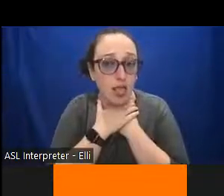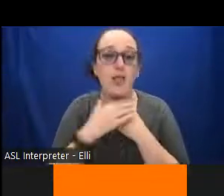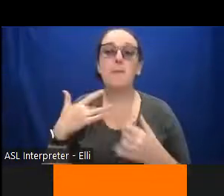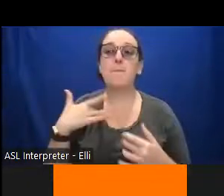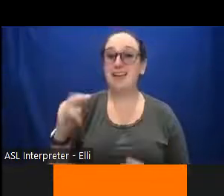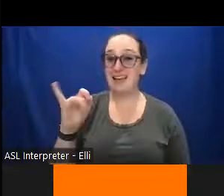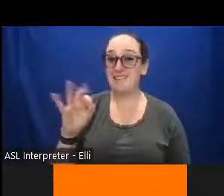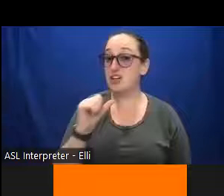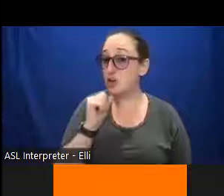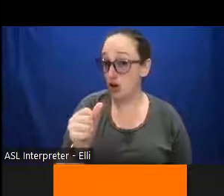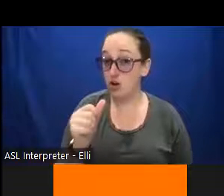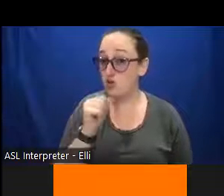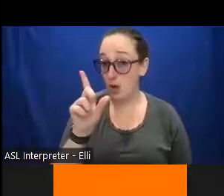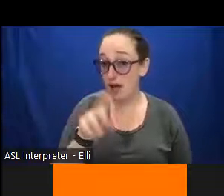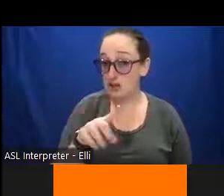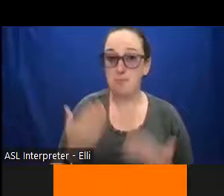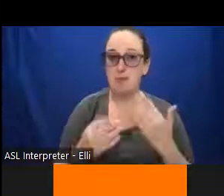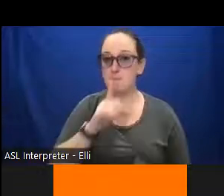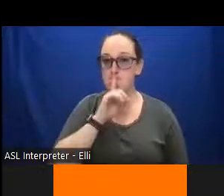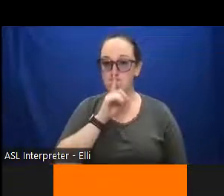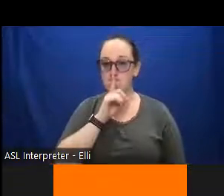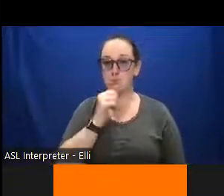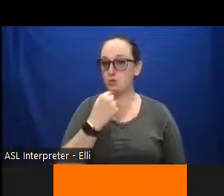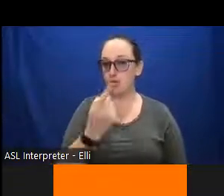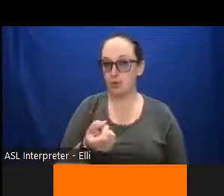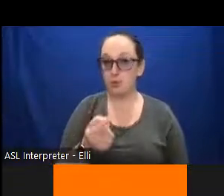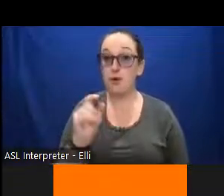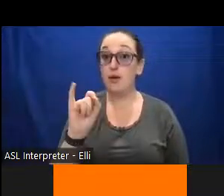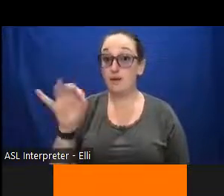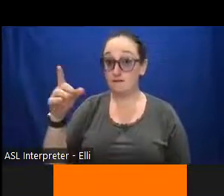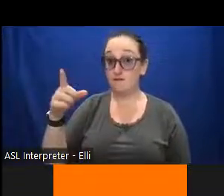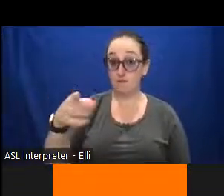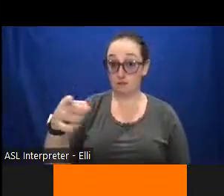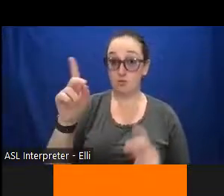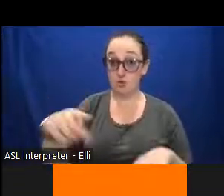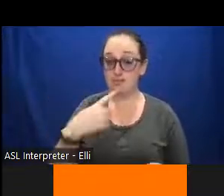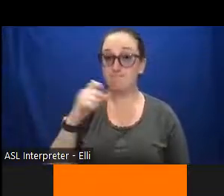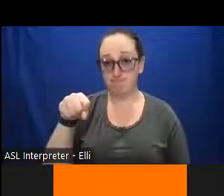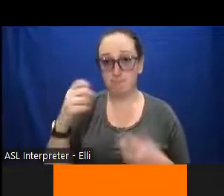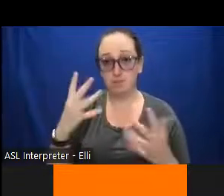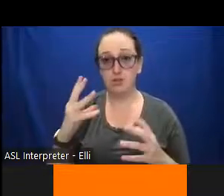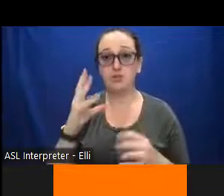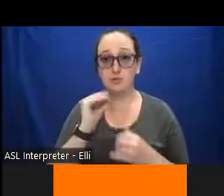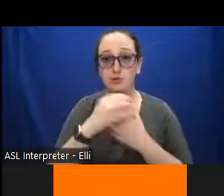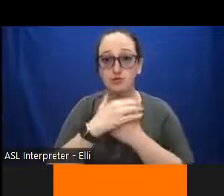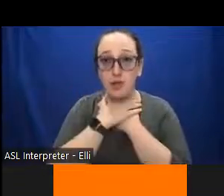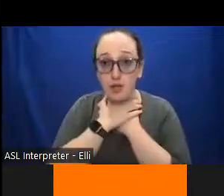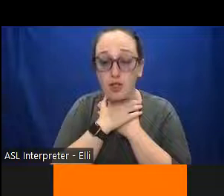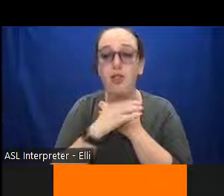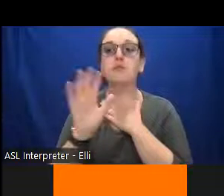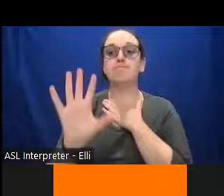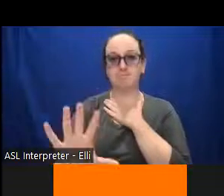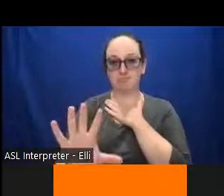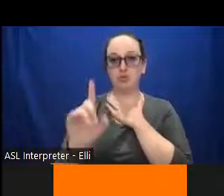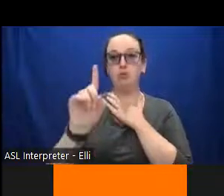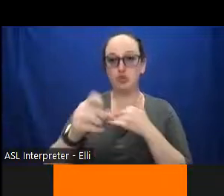disclose on their own. And that if they do disclose that, certainly you should refer them to